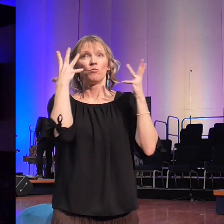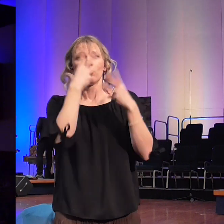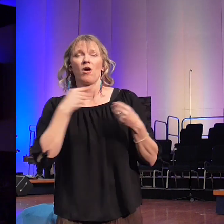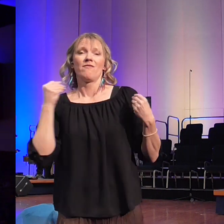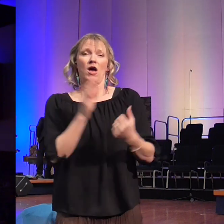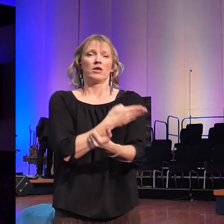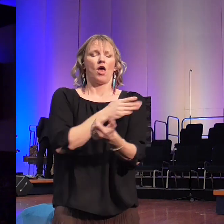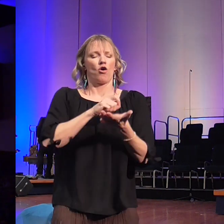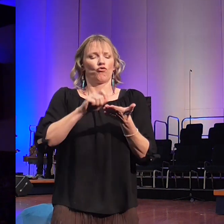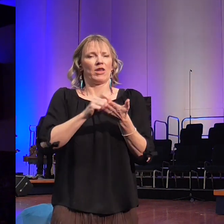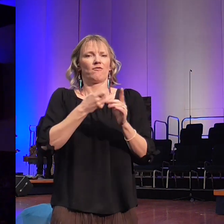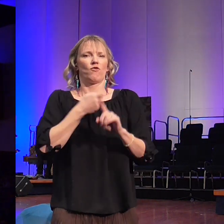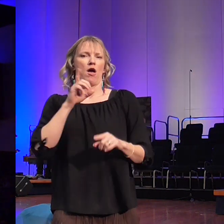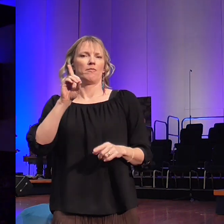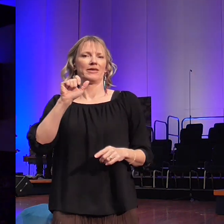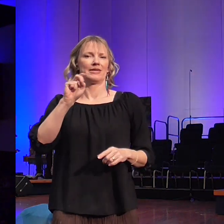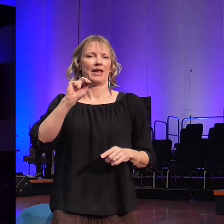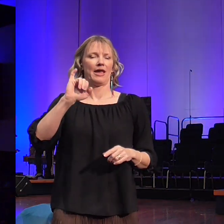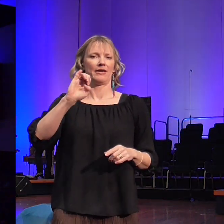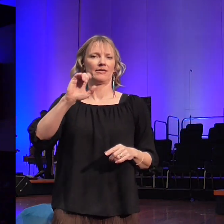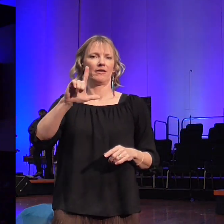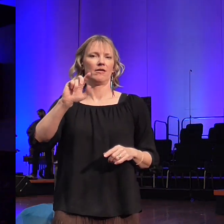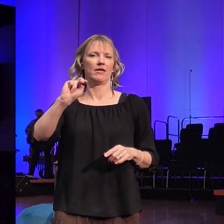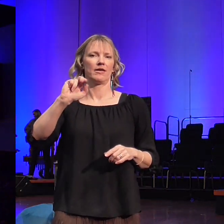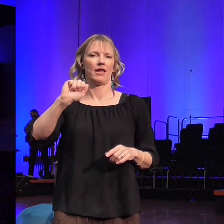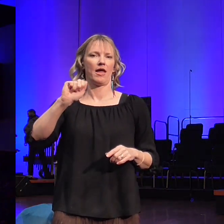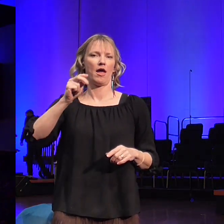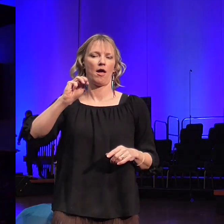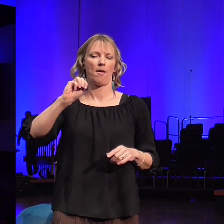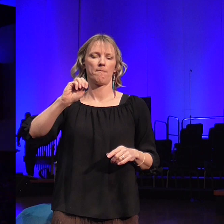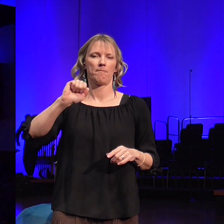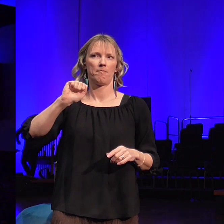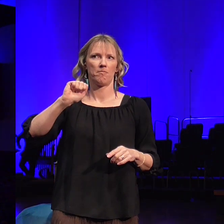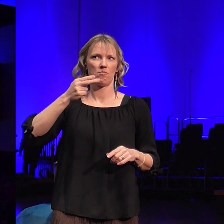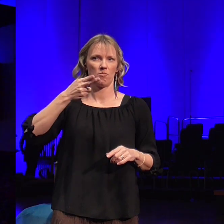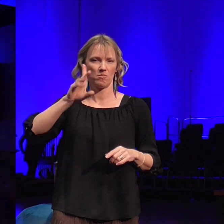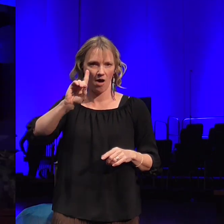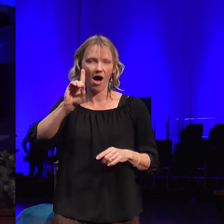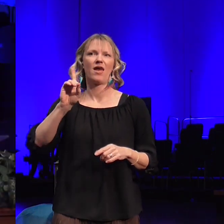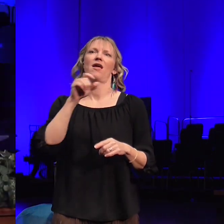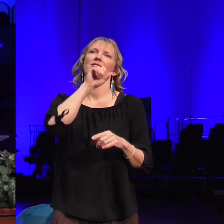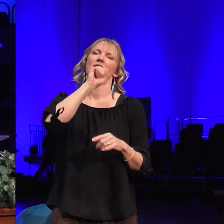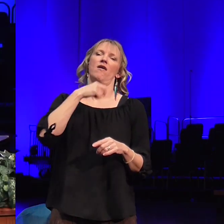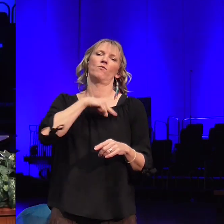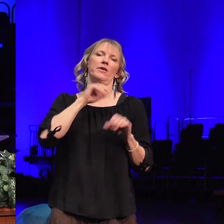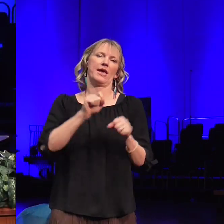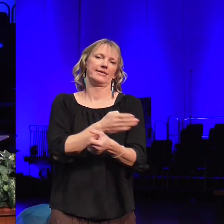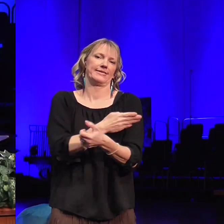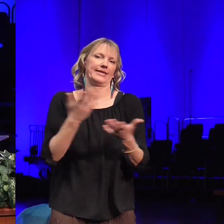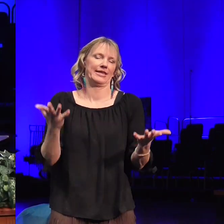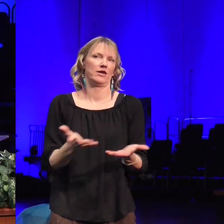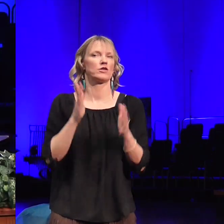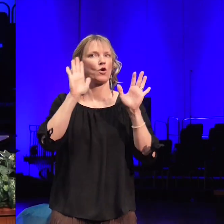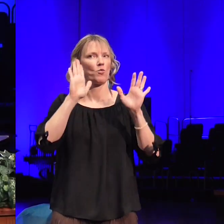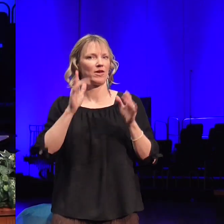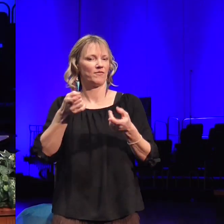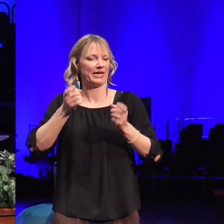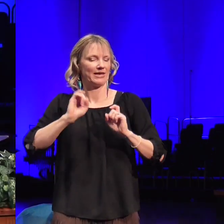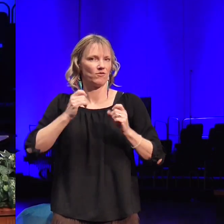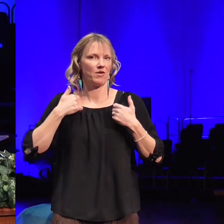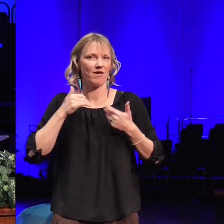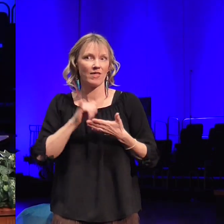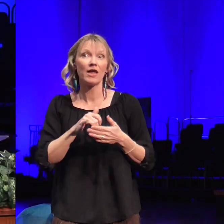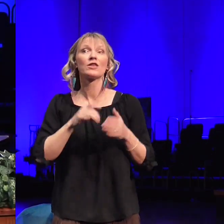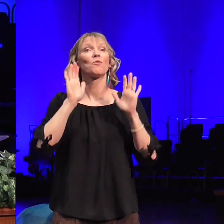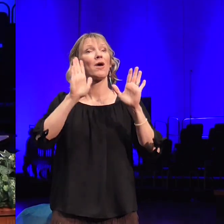written by the great Daniel Nahmod. I just love that we get to have it sung here in our community. It's a wonderful gift to have it, and it's a wonderful